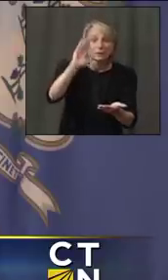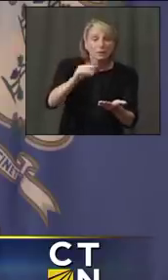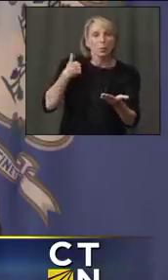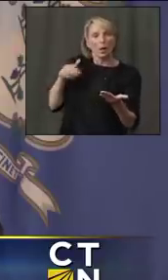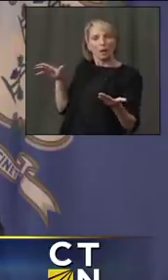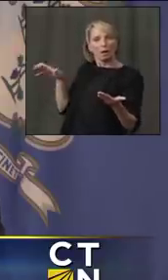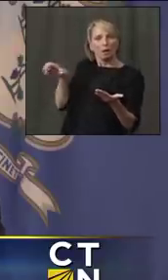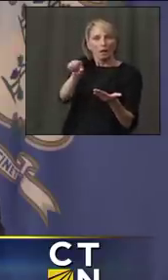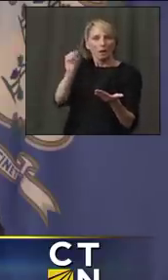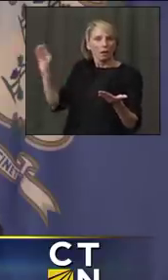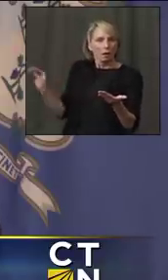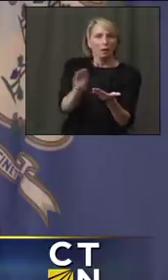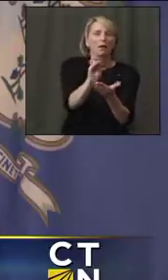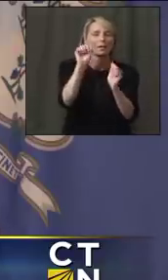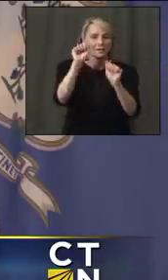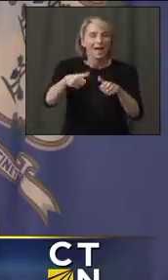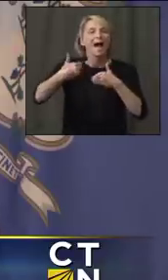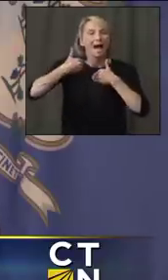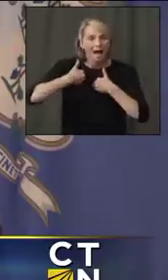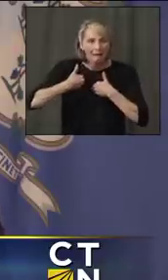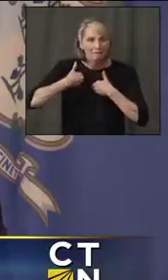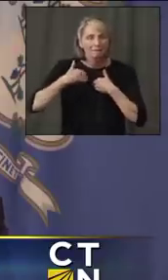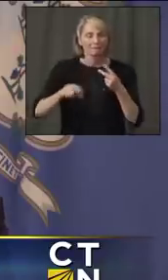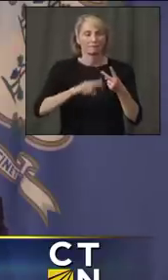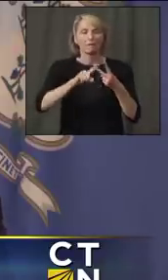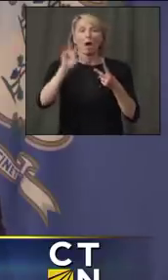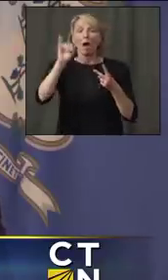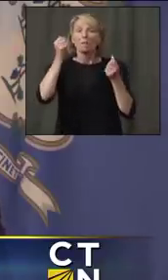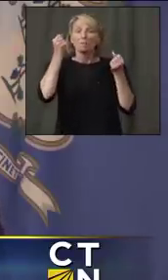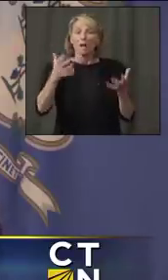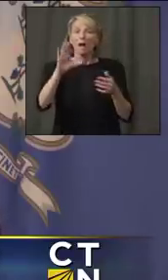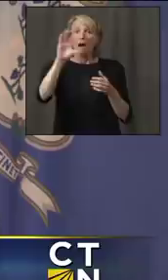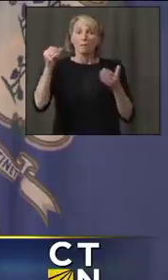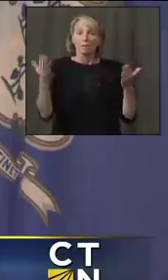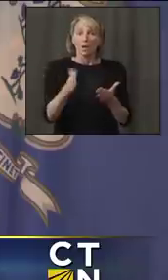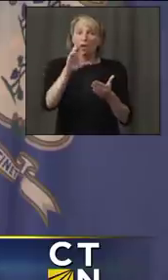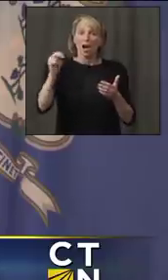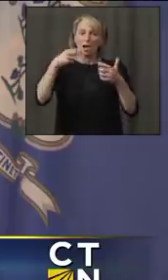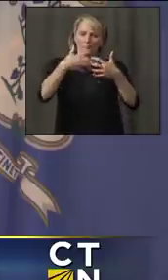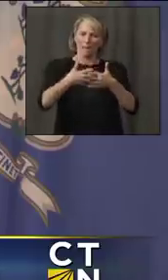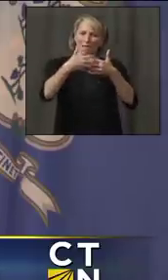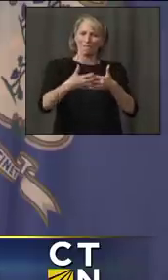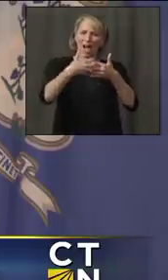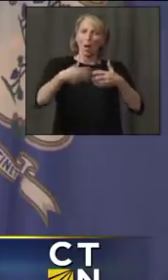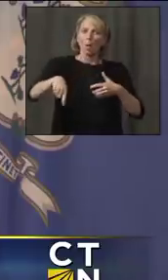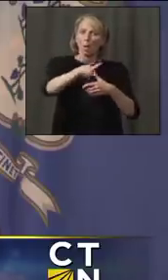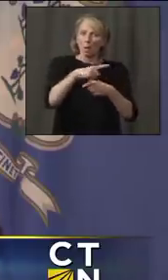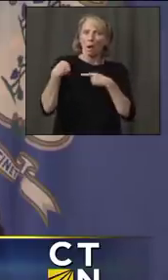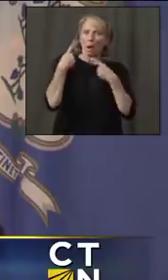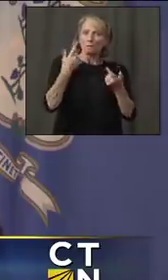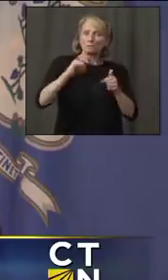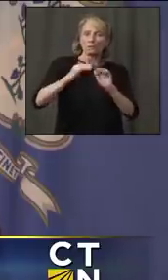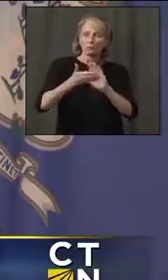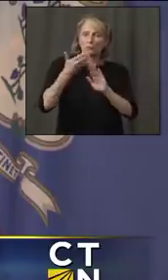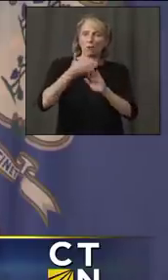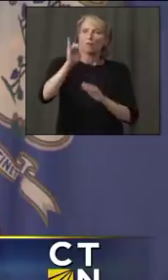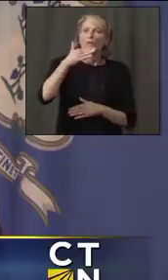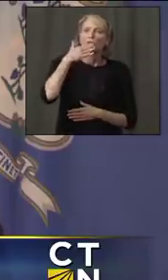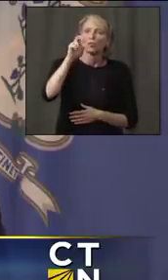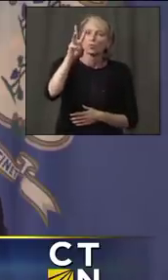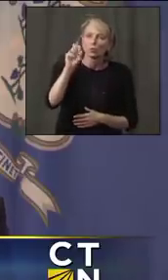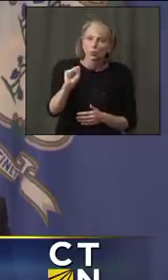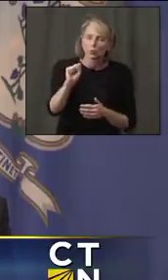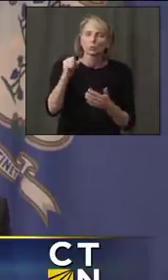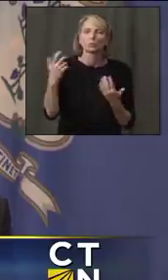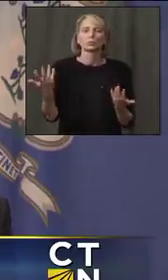anticipated, and do something on the next supplemental, as I implied before, what they're going to do for state and local aid, what they're going to do for